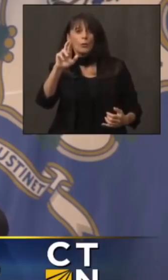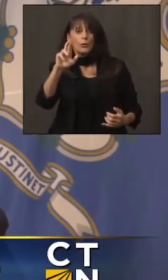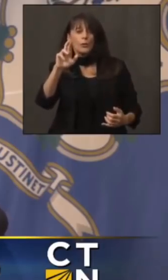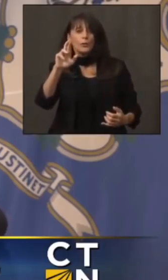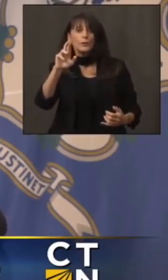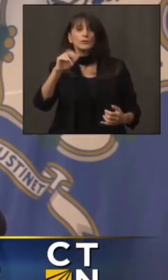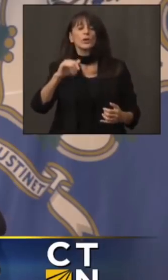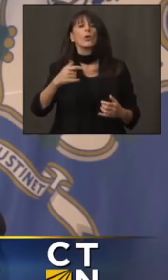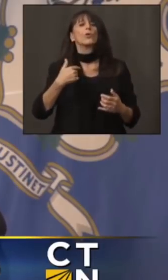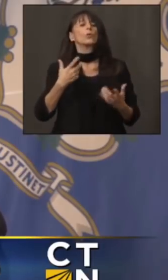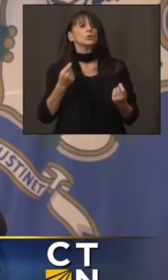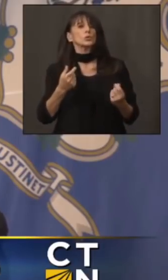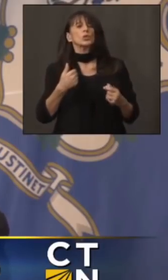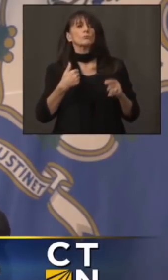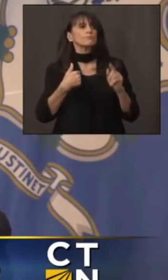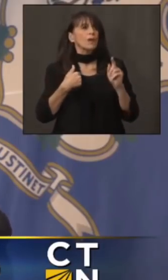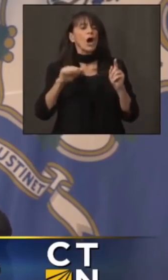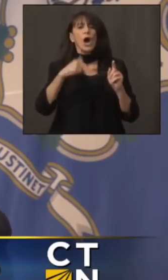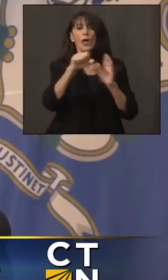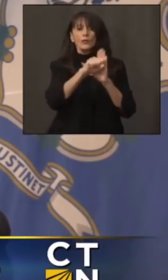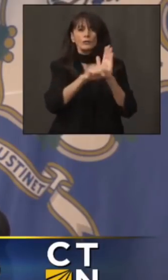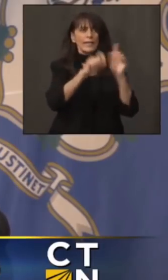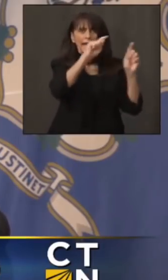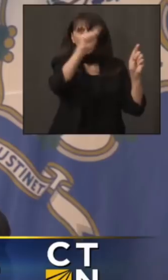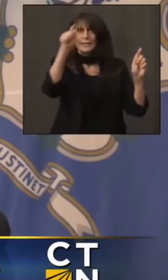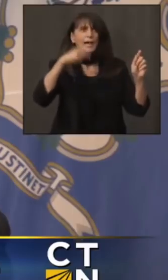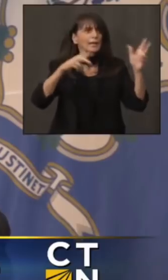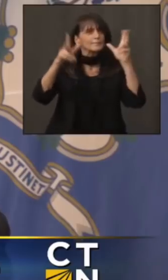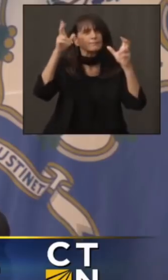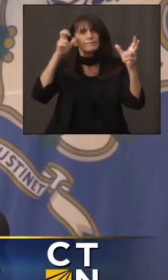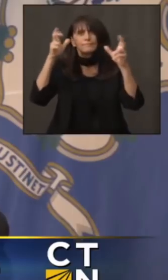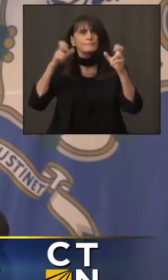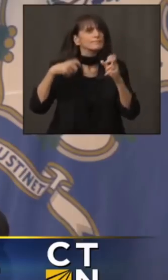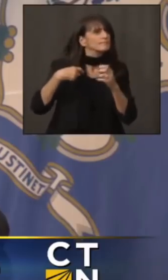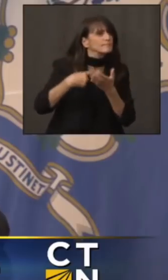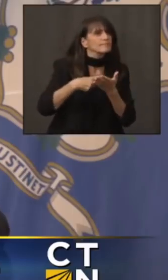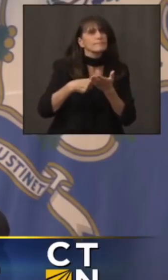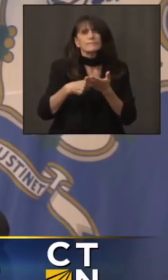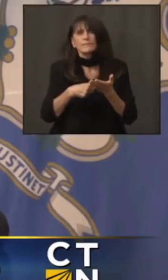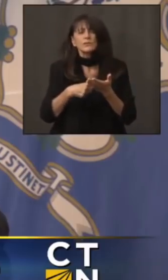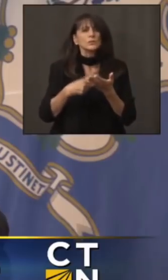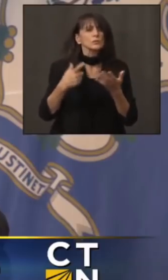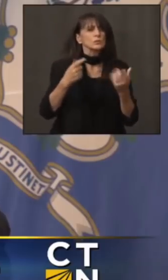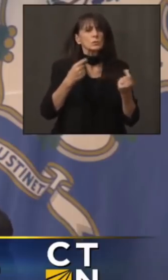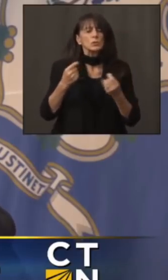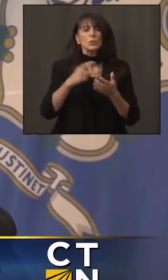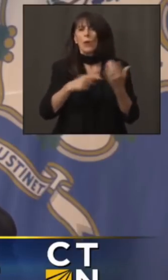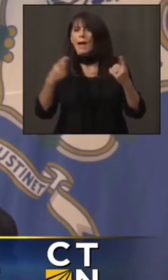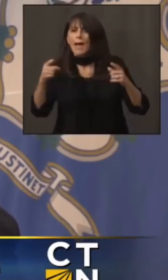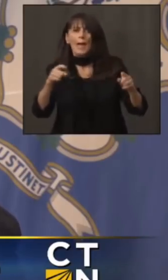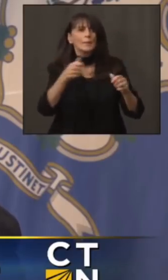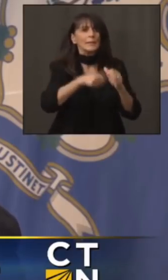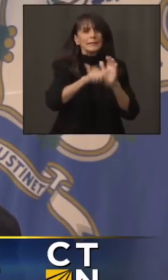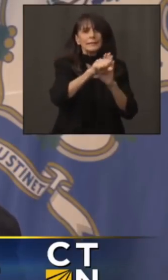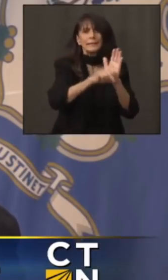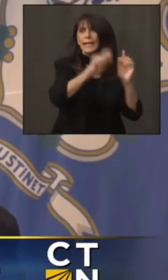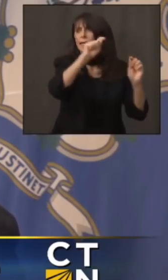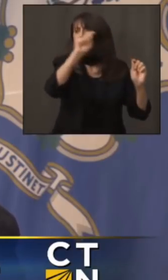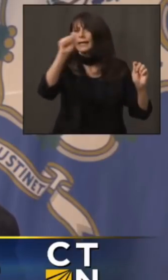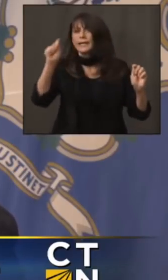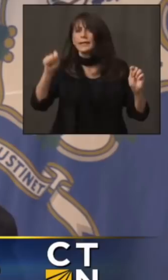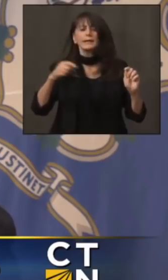informed by that. It's in part why I shared some of the graphs we have today. I think